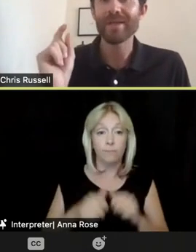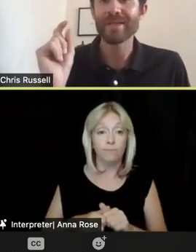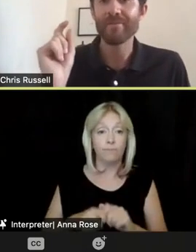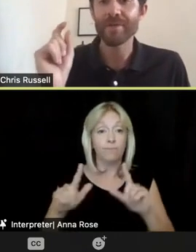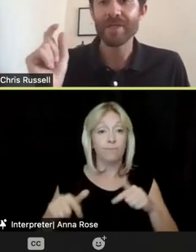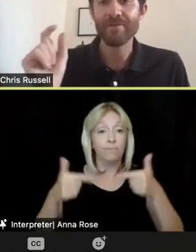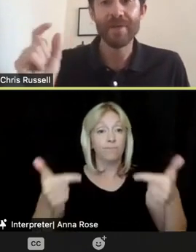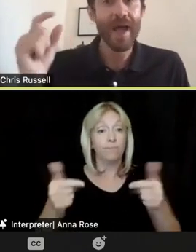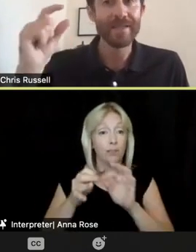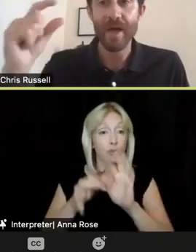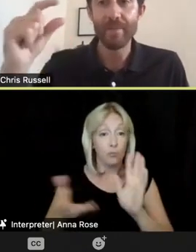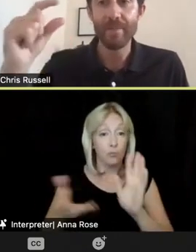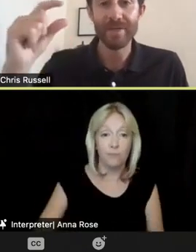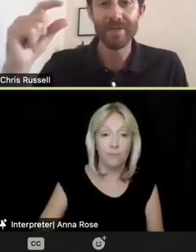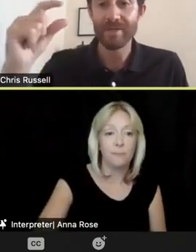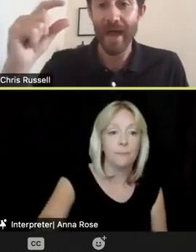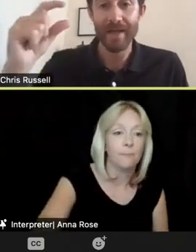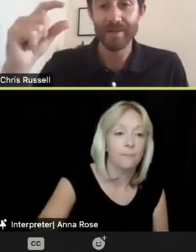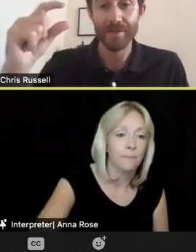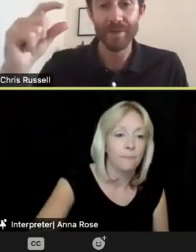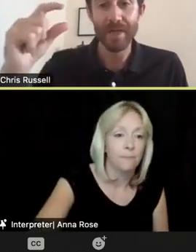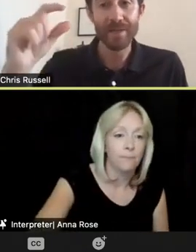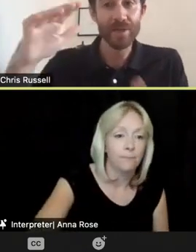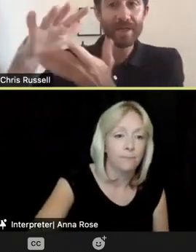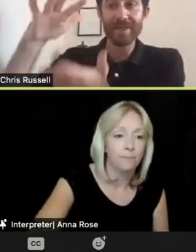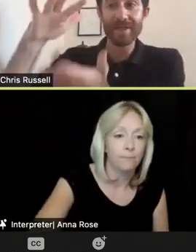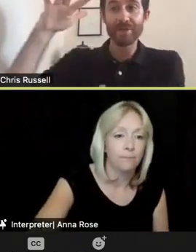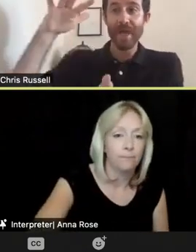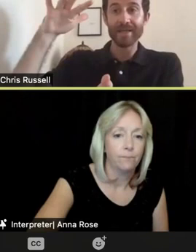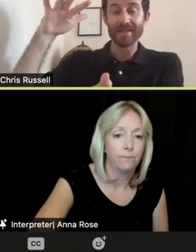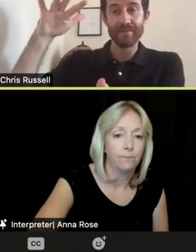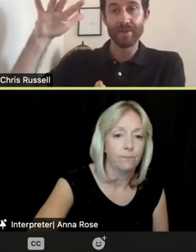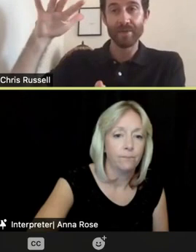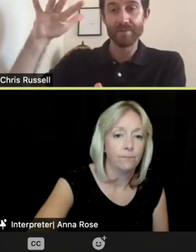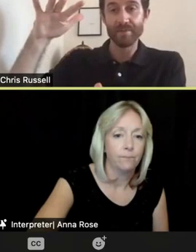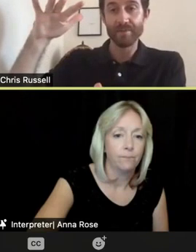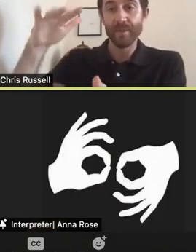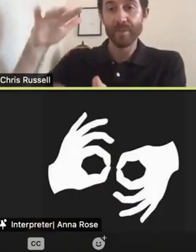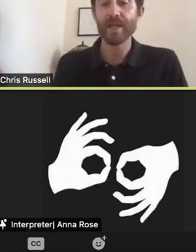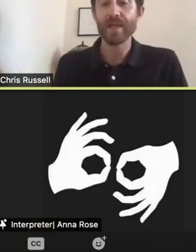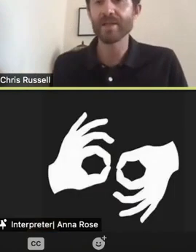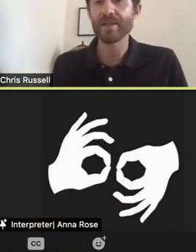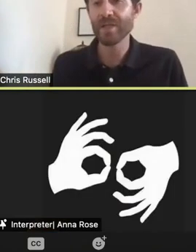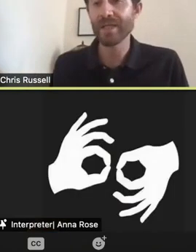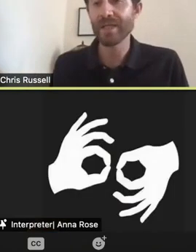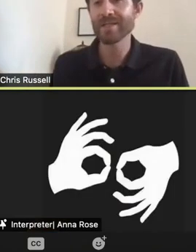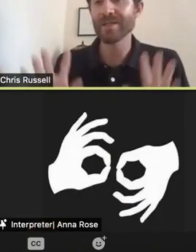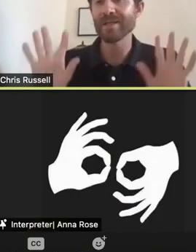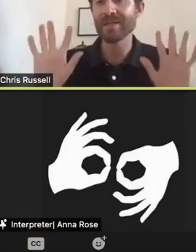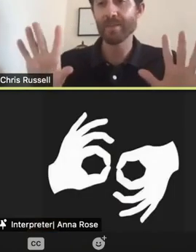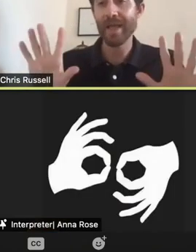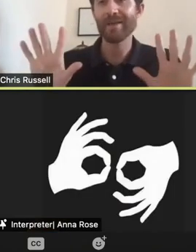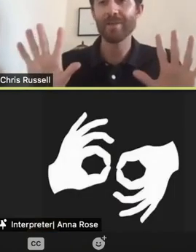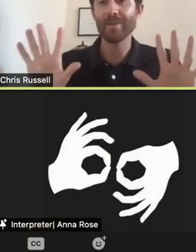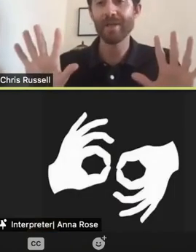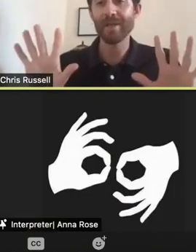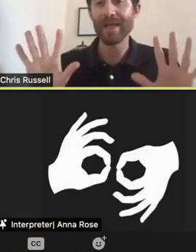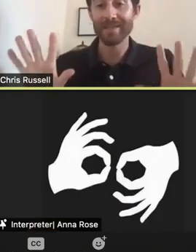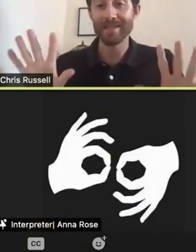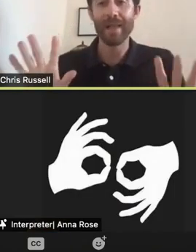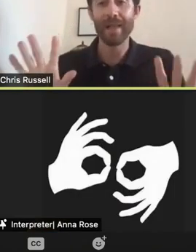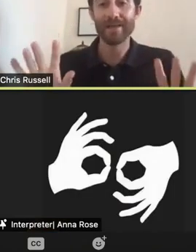Important point is that for CVI, it's not about the size. So it's not that she needs these giant symbols, it's that she needs the display